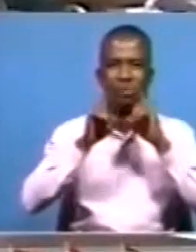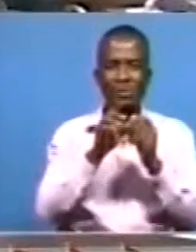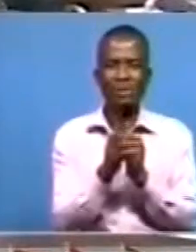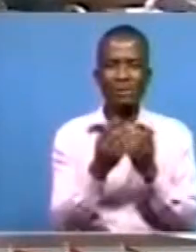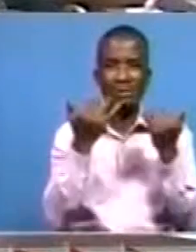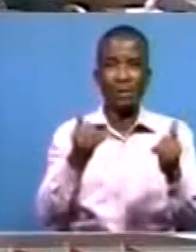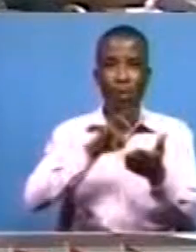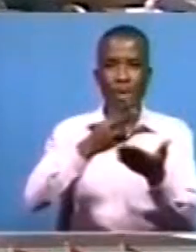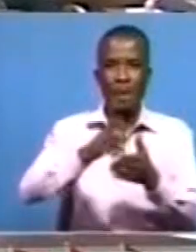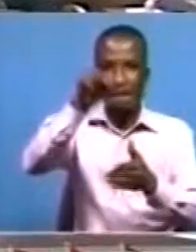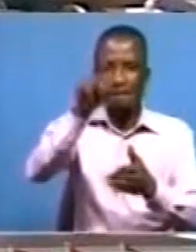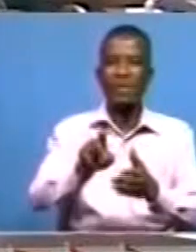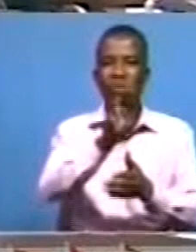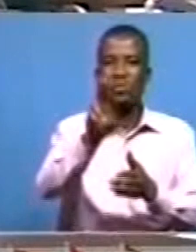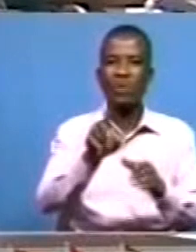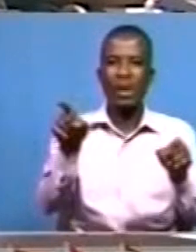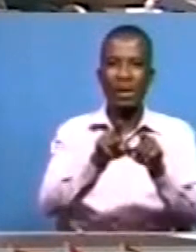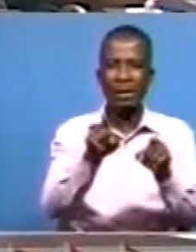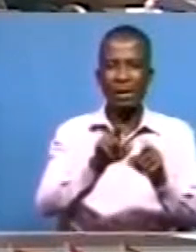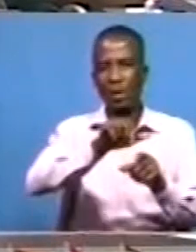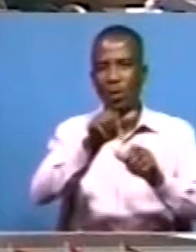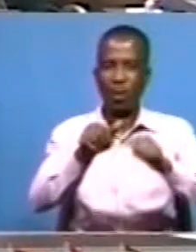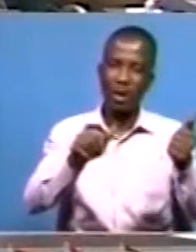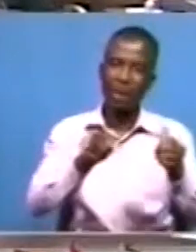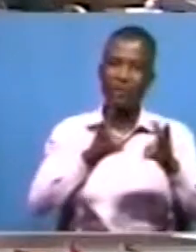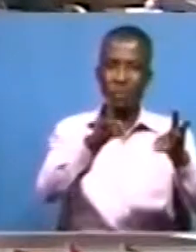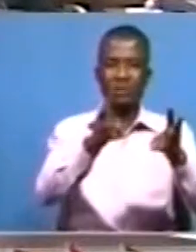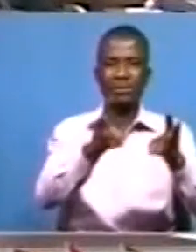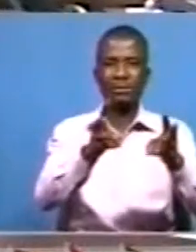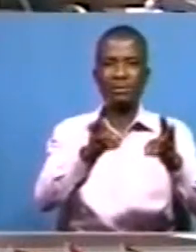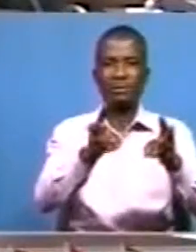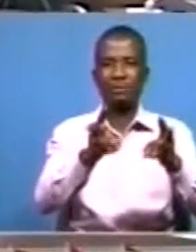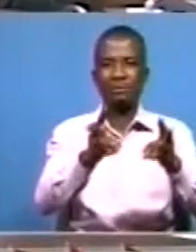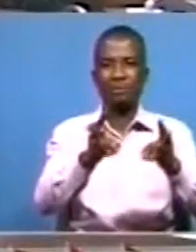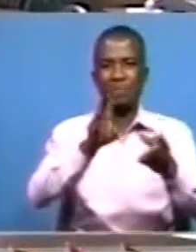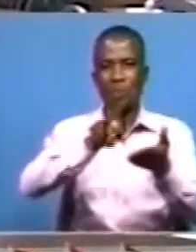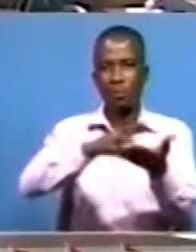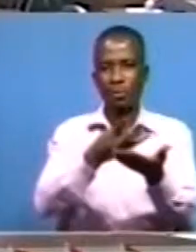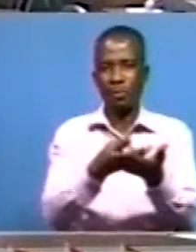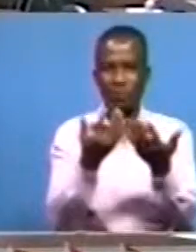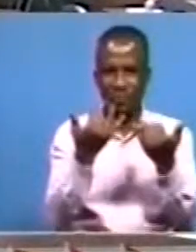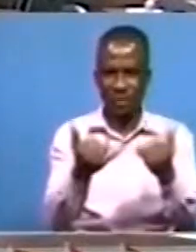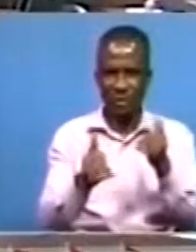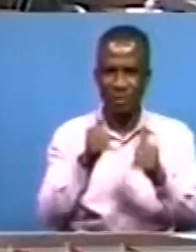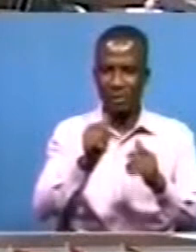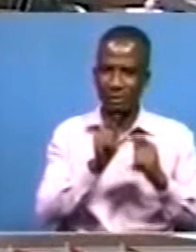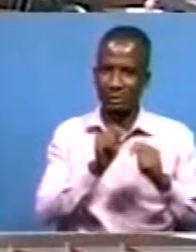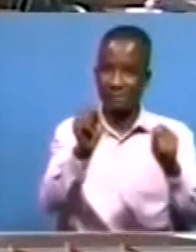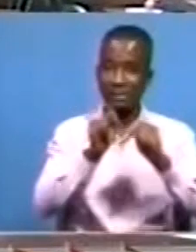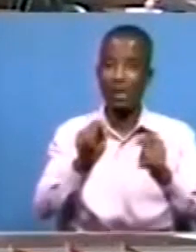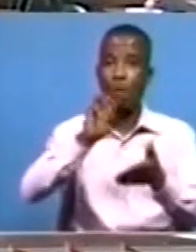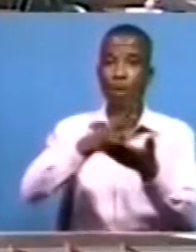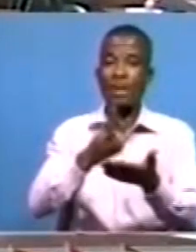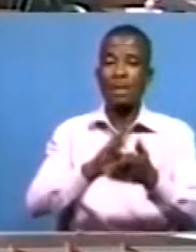witness should be rather treated as adverse witness and not as a hostile one. The reason is that any attesting witness will be